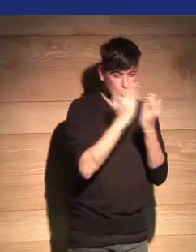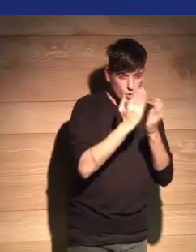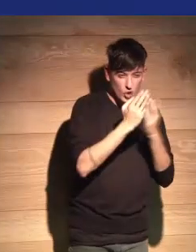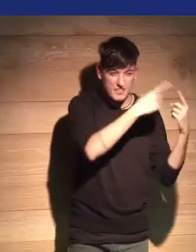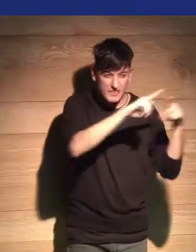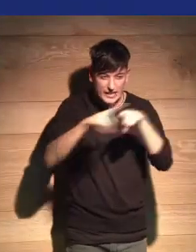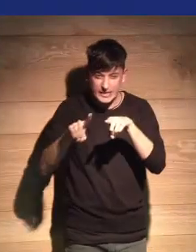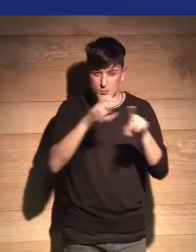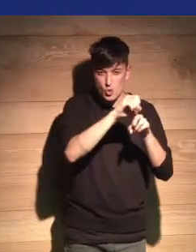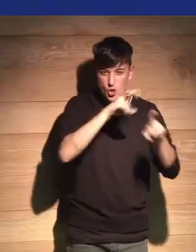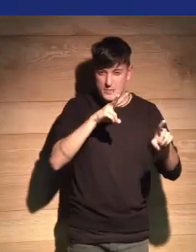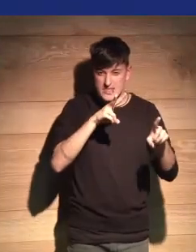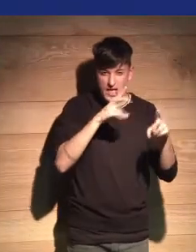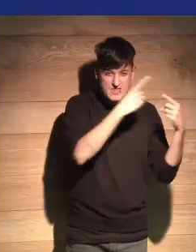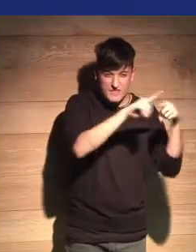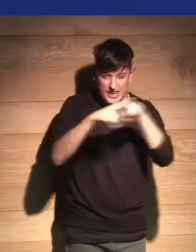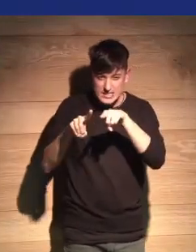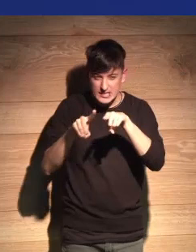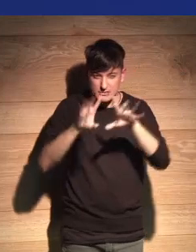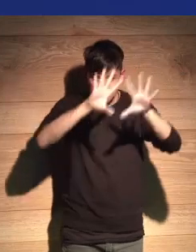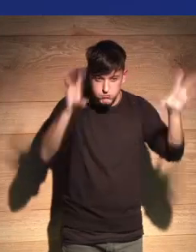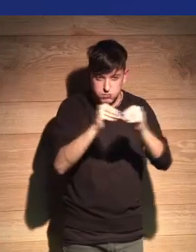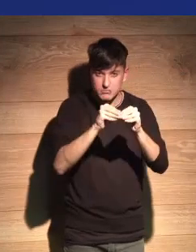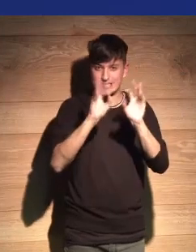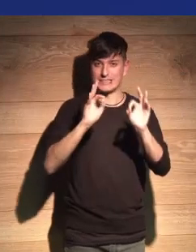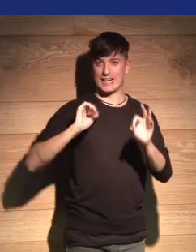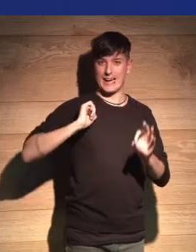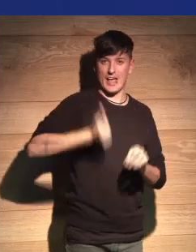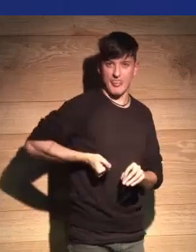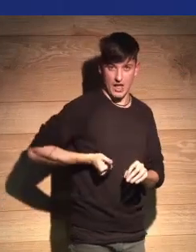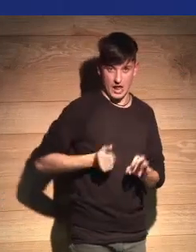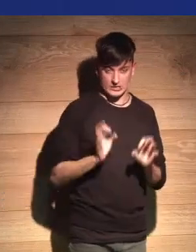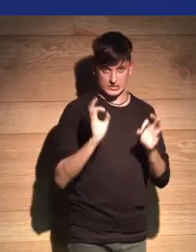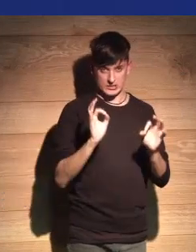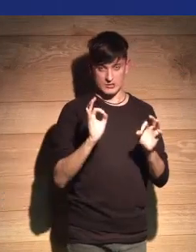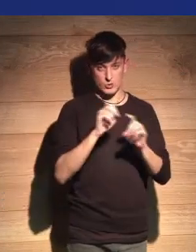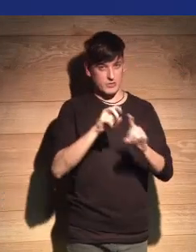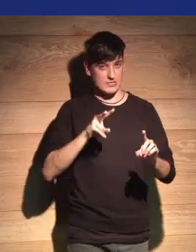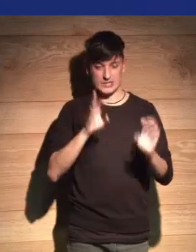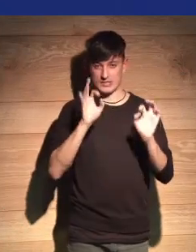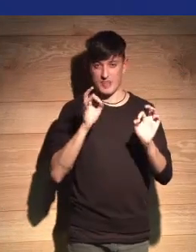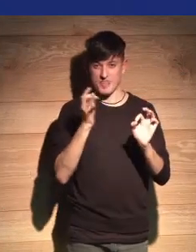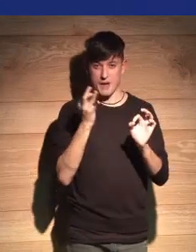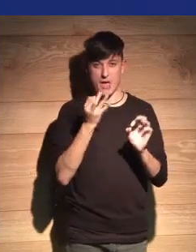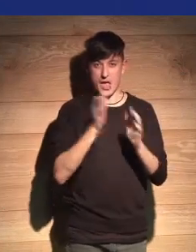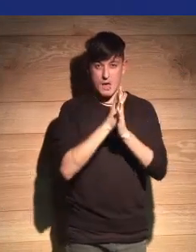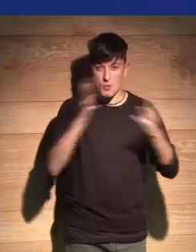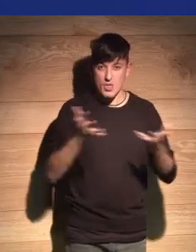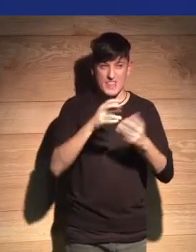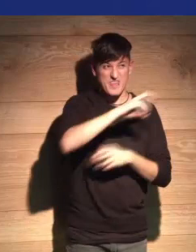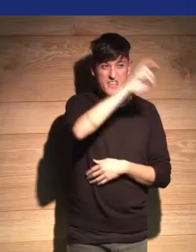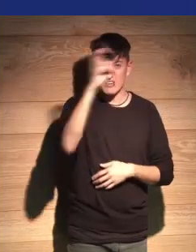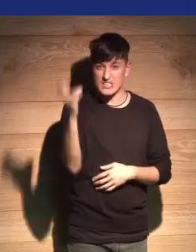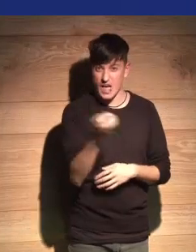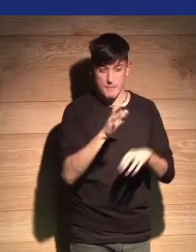background, points of view. Well, this diversity is wealth, and that's how we should see it. So we have